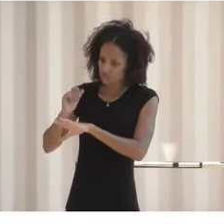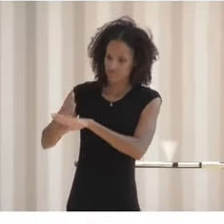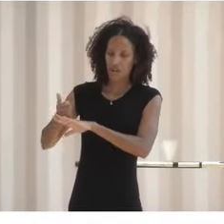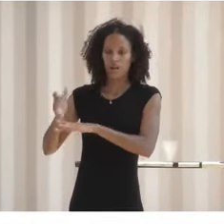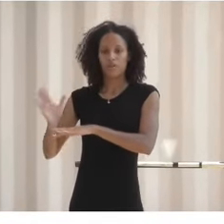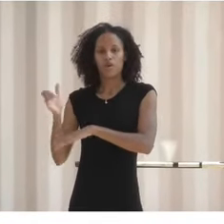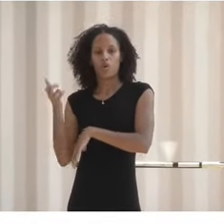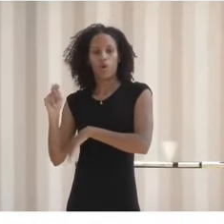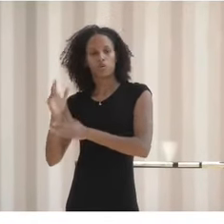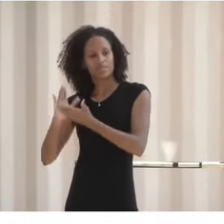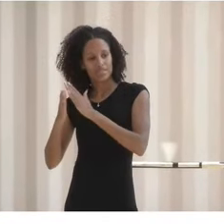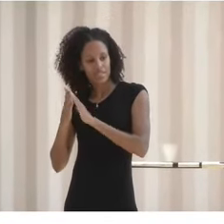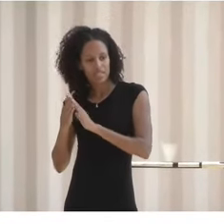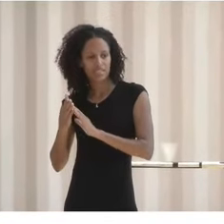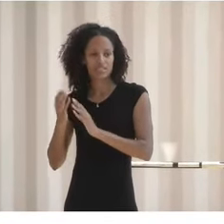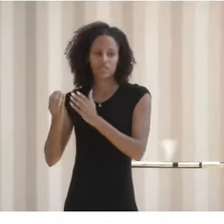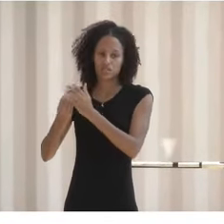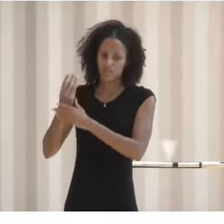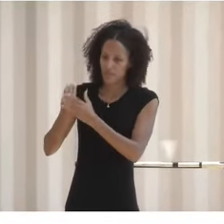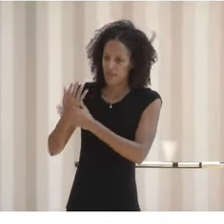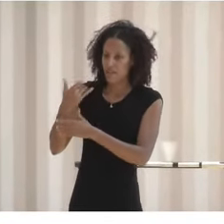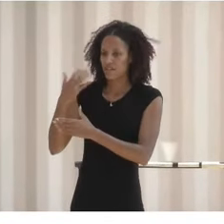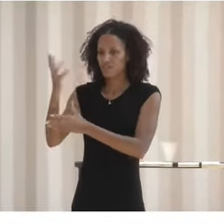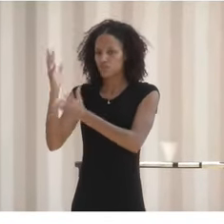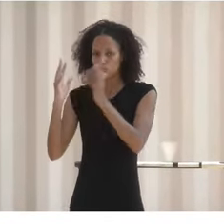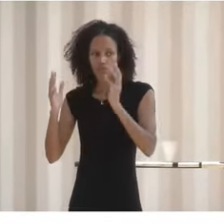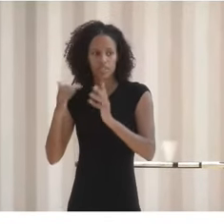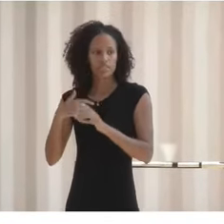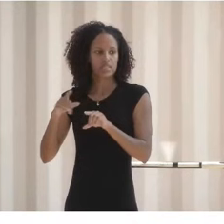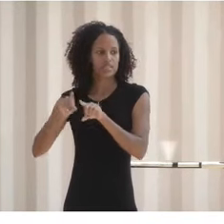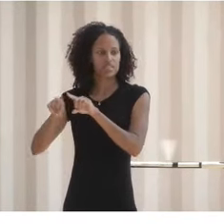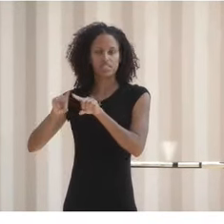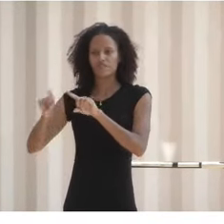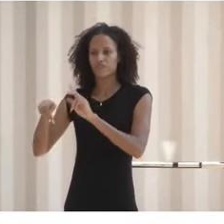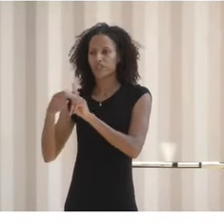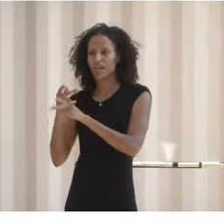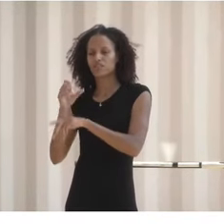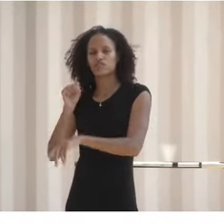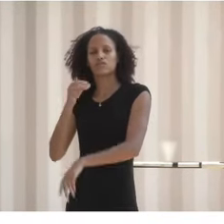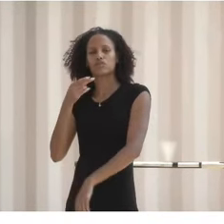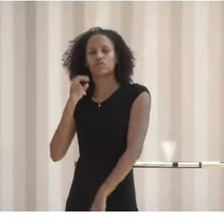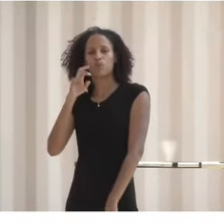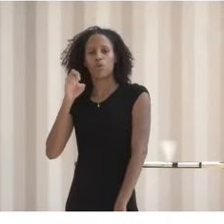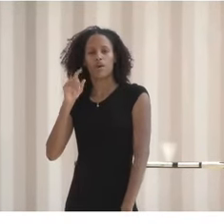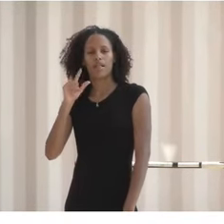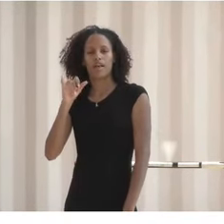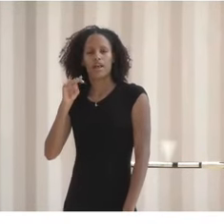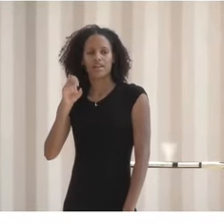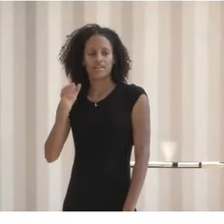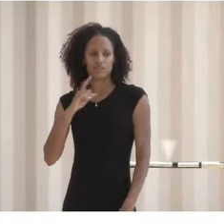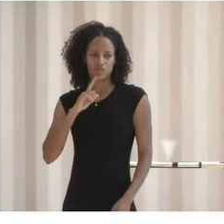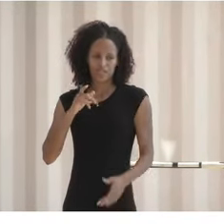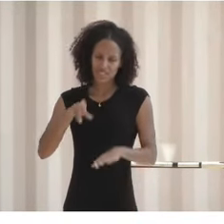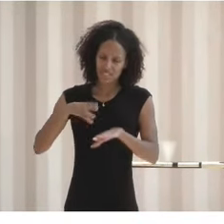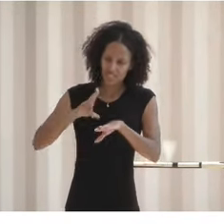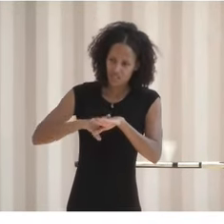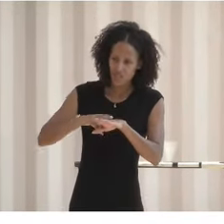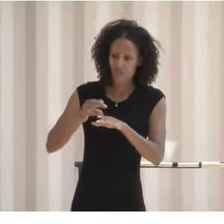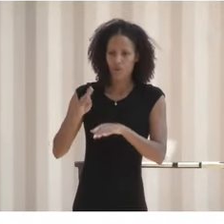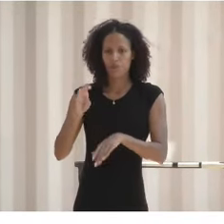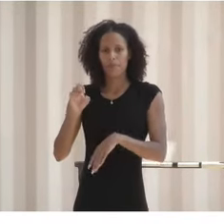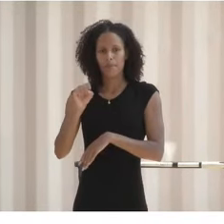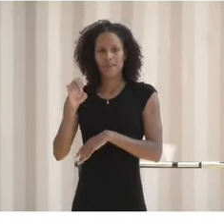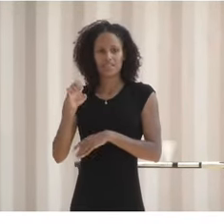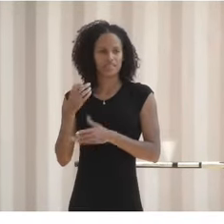they're restoring watersheds, and they're adapting shorelines. They're making cities resilient by using nature-based solutions that create places